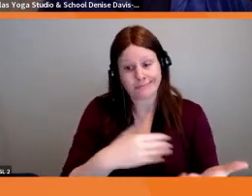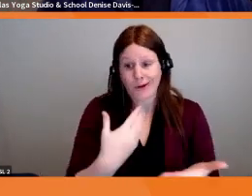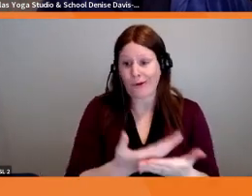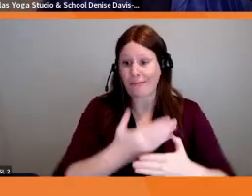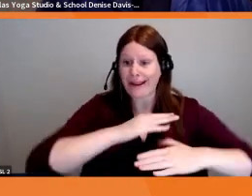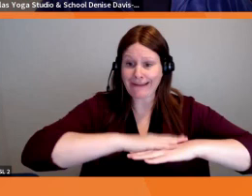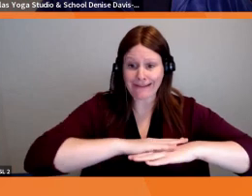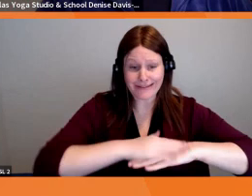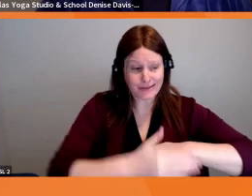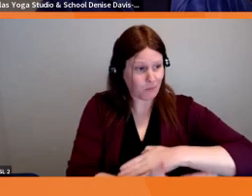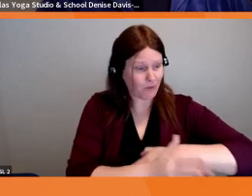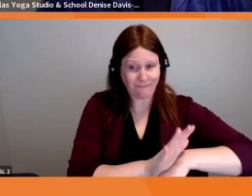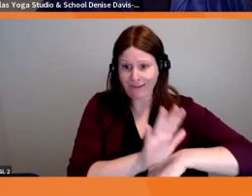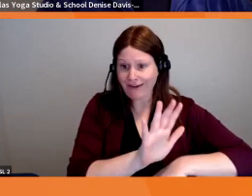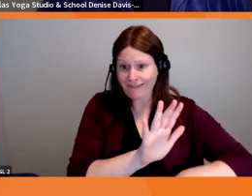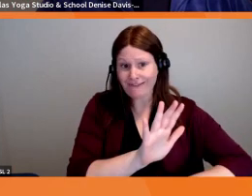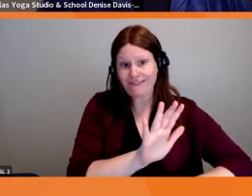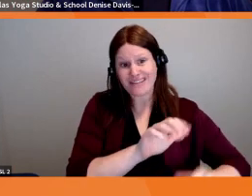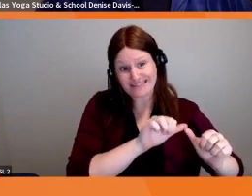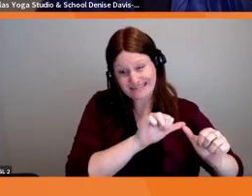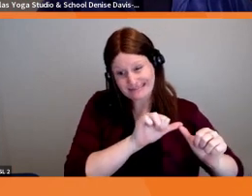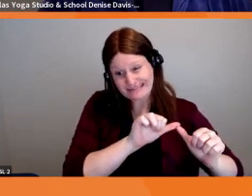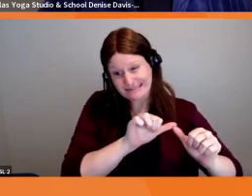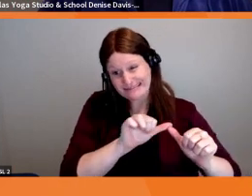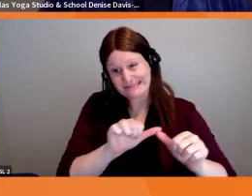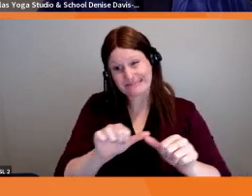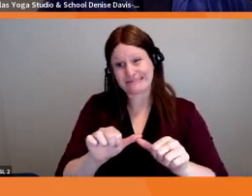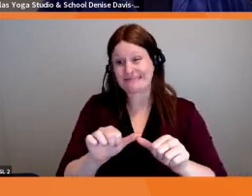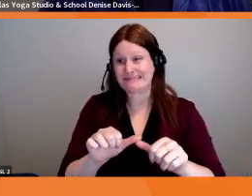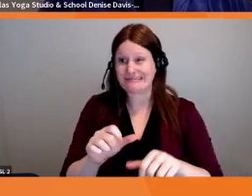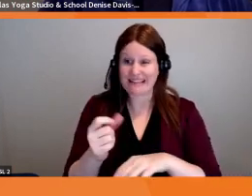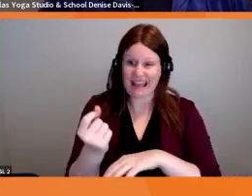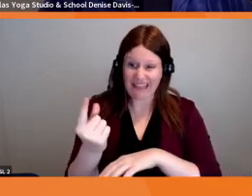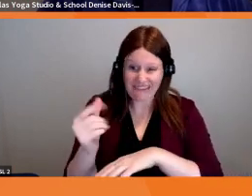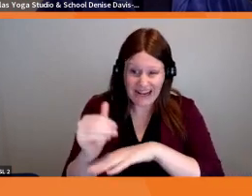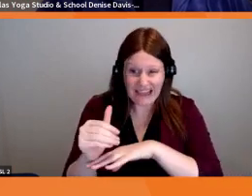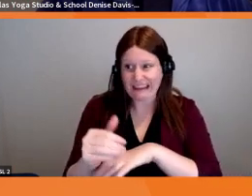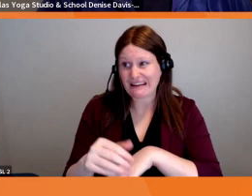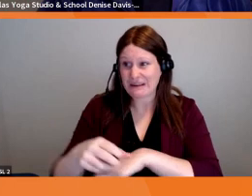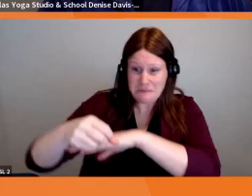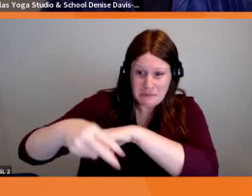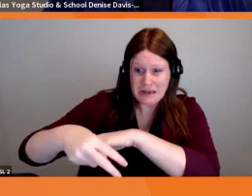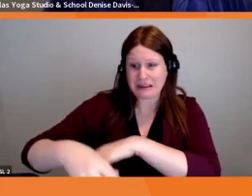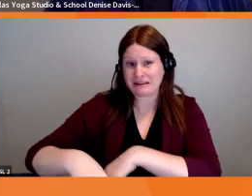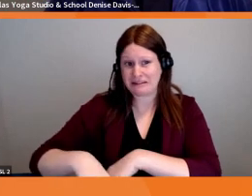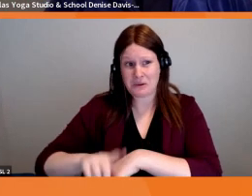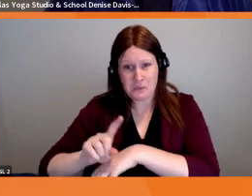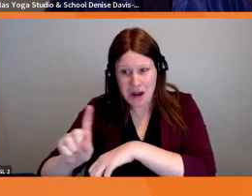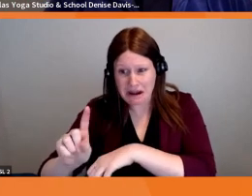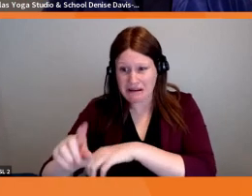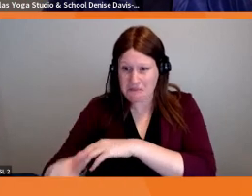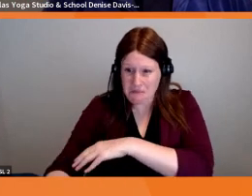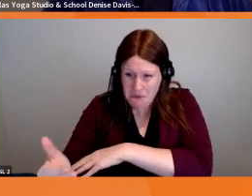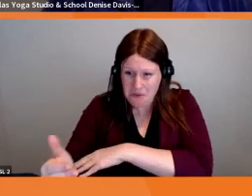morning, and oftentimes until 11, 12, 1, 2 o'clock in the morning, or just stayed up all night trying to meet deadlines,